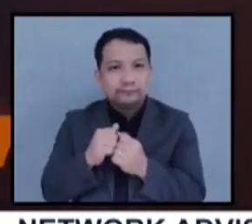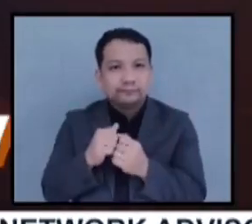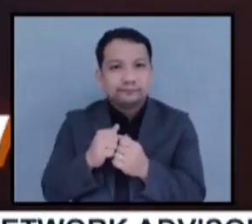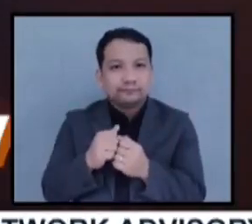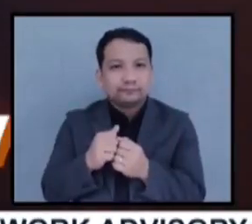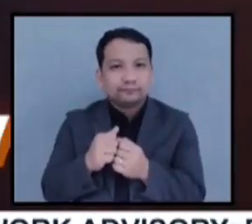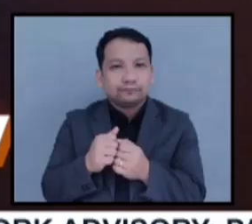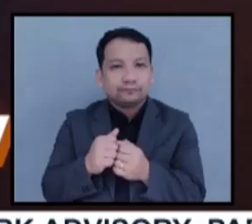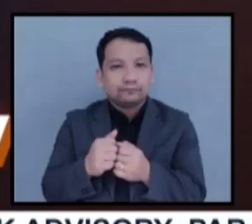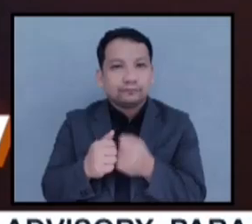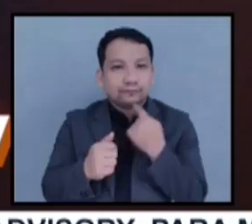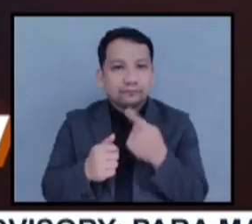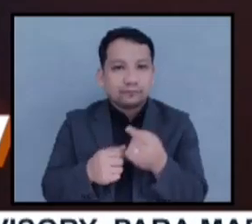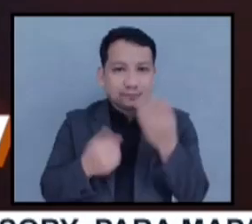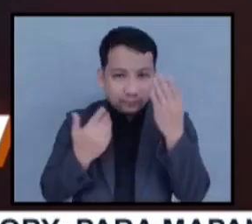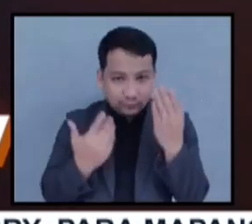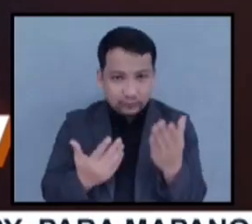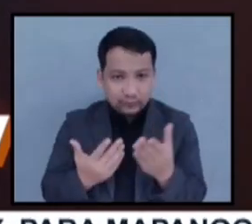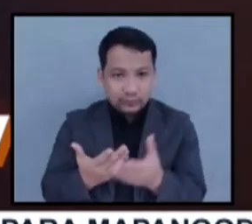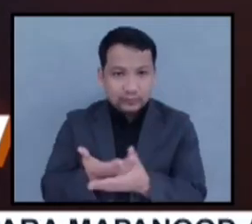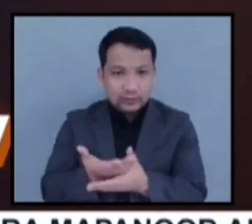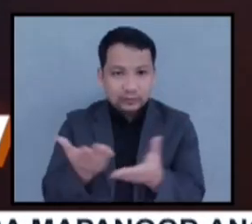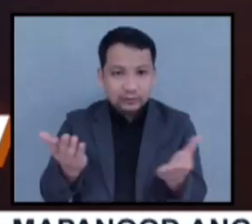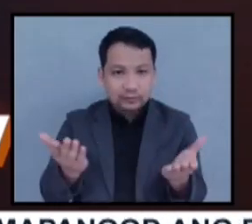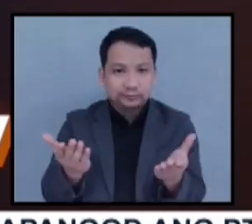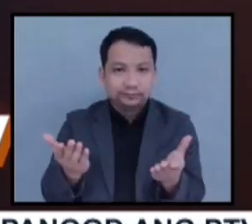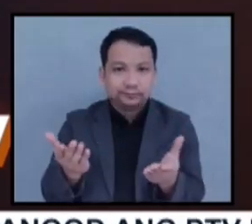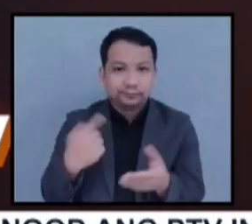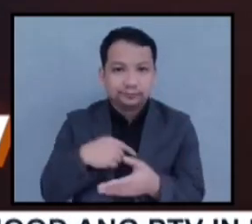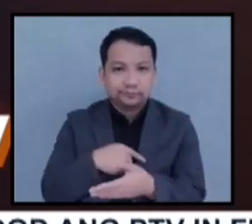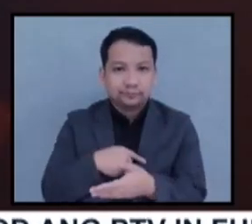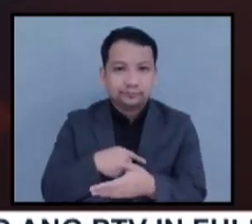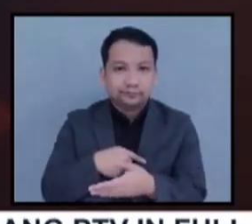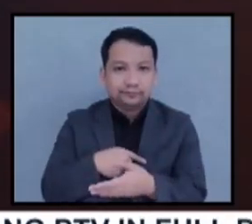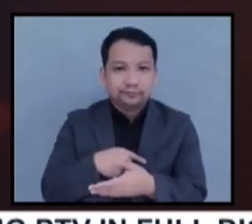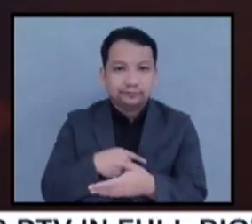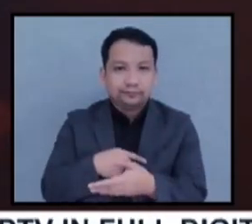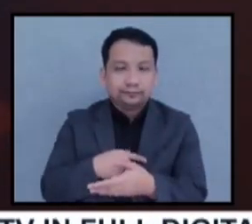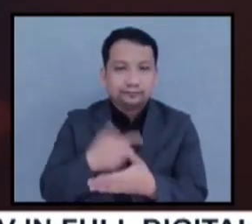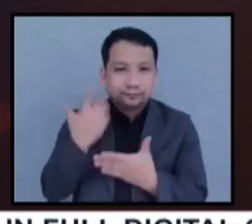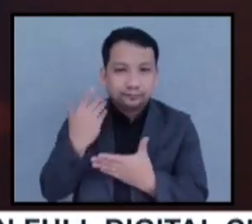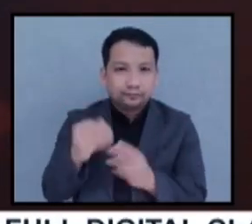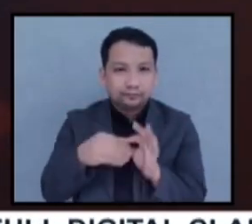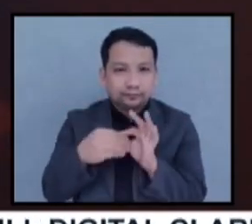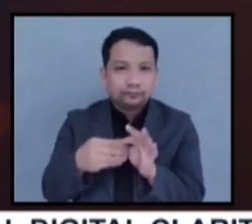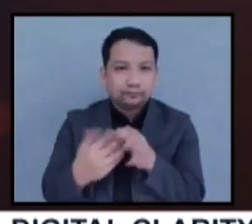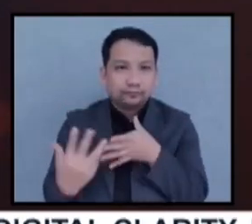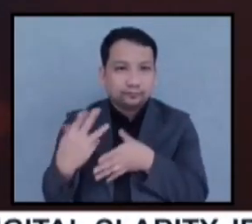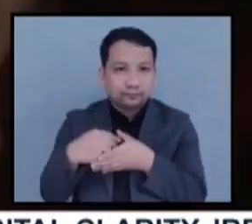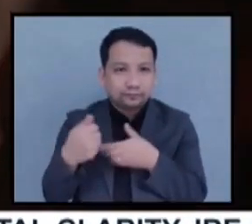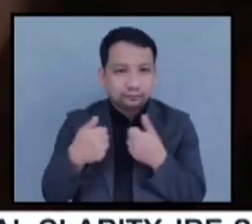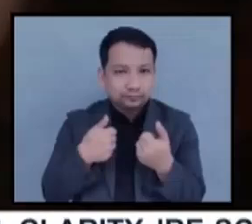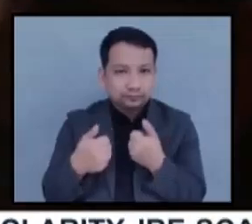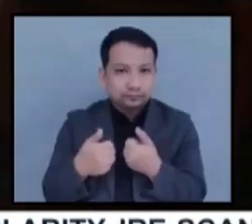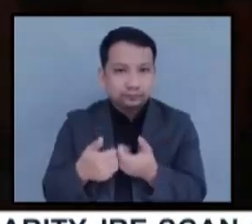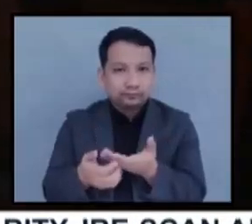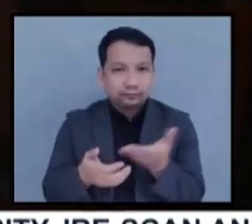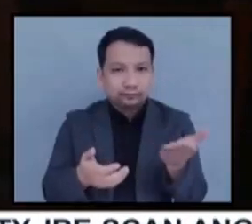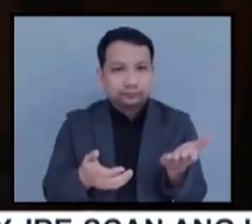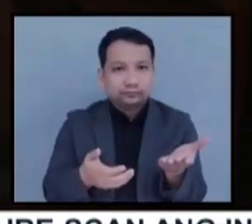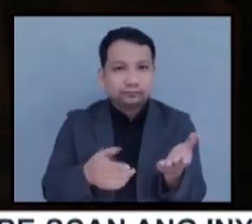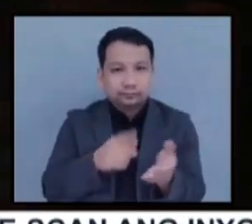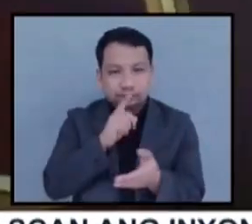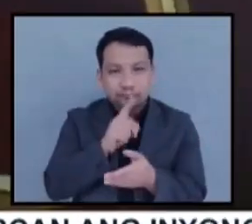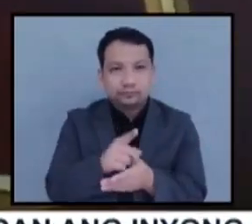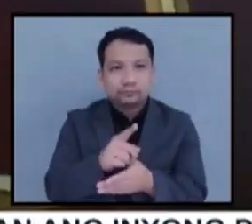Lagi ko sinasabi sa mga kakilala ko kung ano man gagawin mo sa buhay, sasali ka mo ng competition or what, maging totoo lang sa sarili